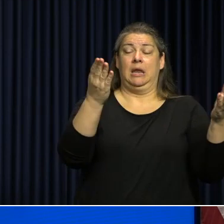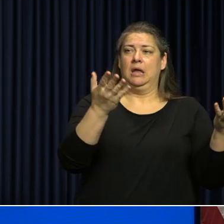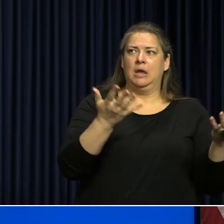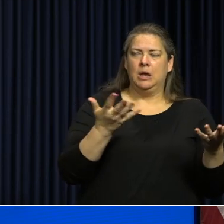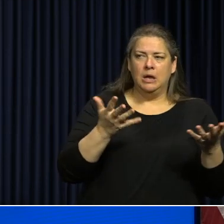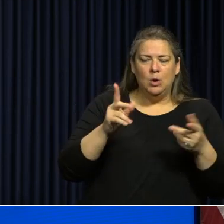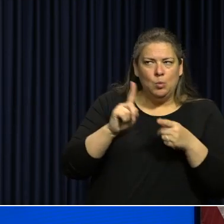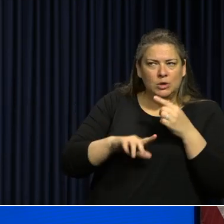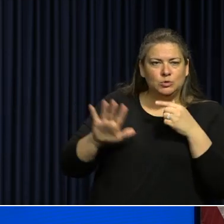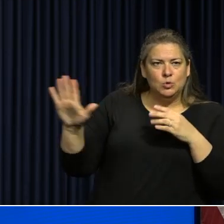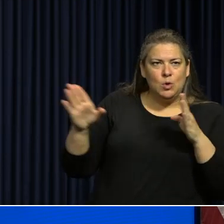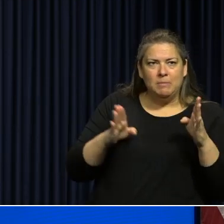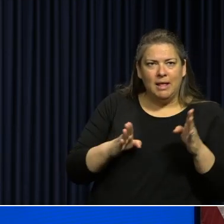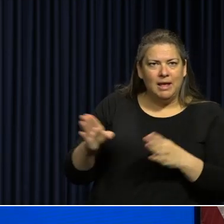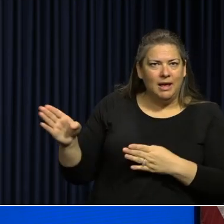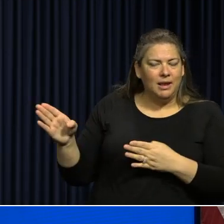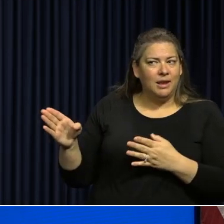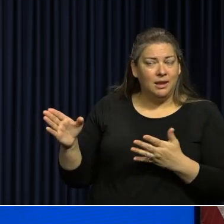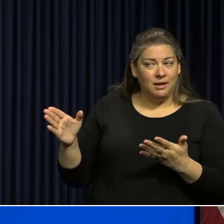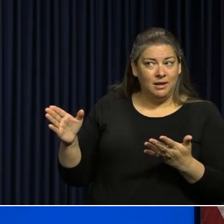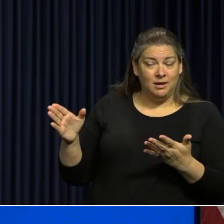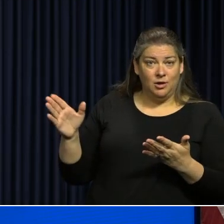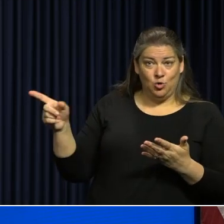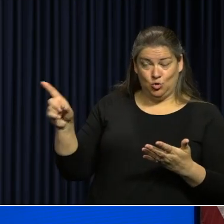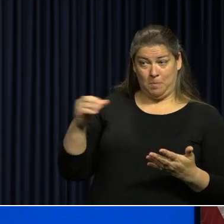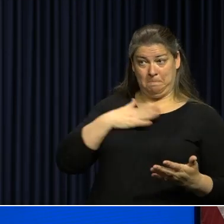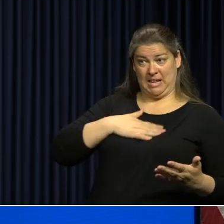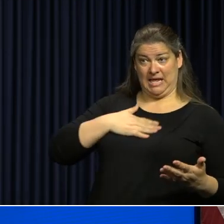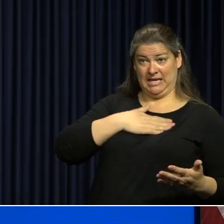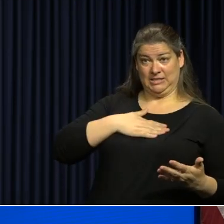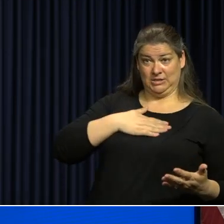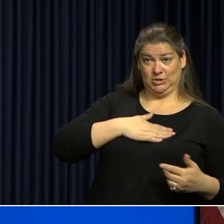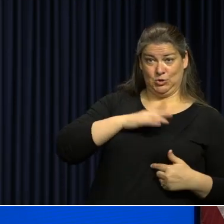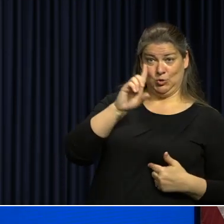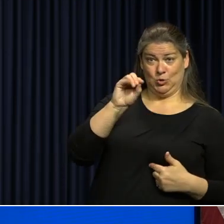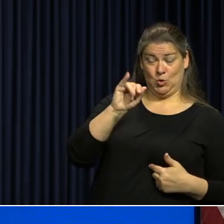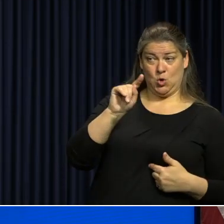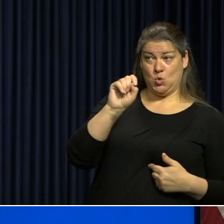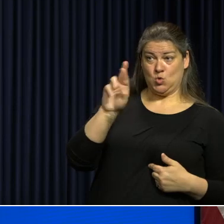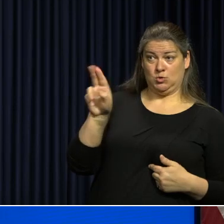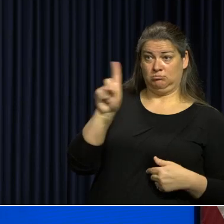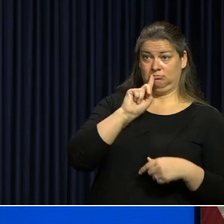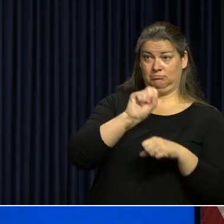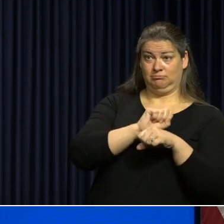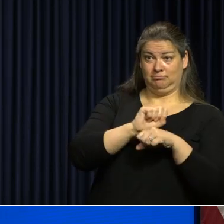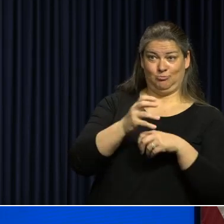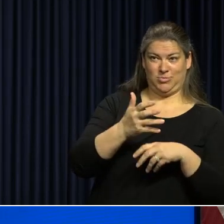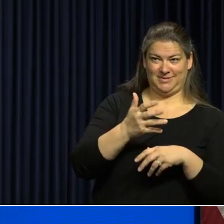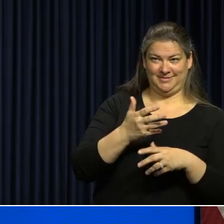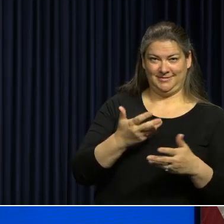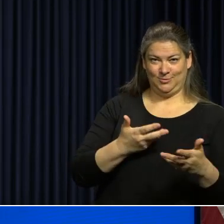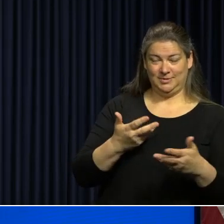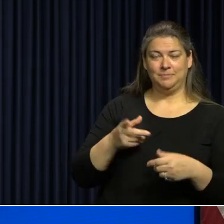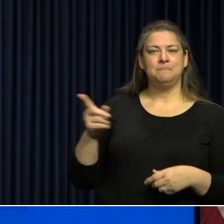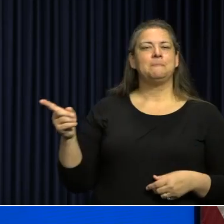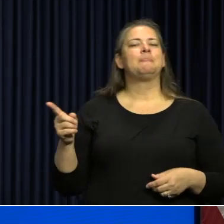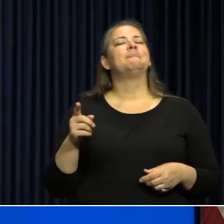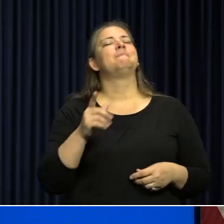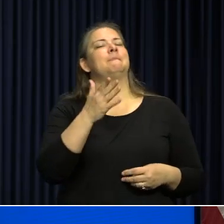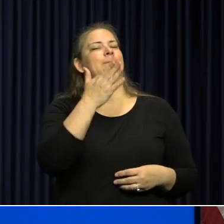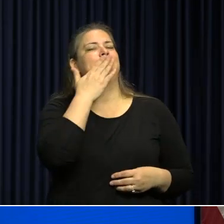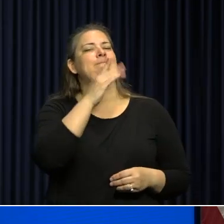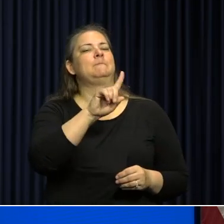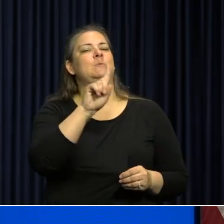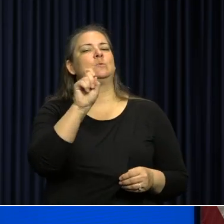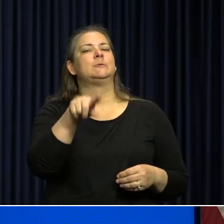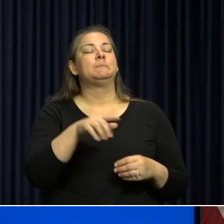plan is it a please do it plan, or will it be something deeper? So that's a really good question. As we move